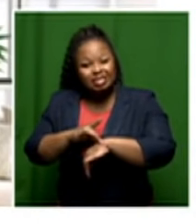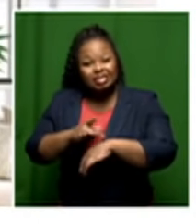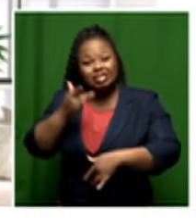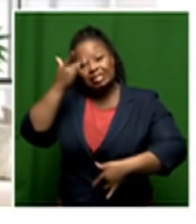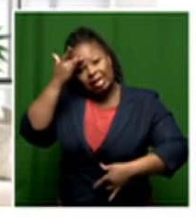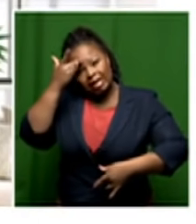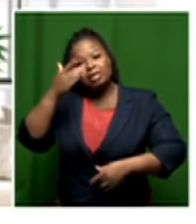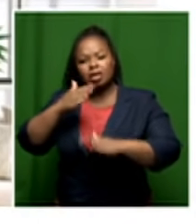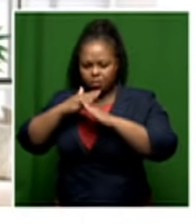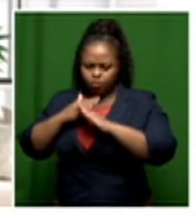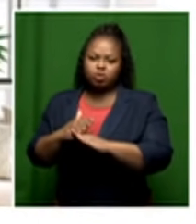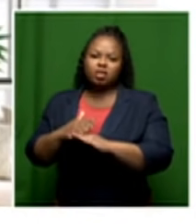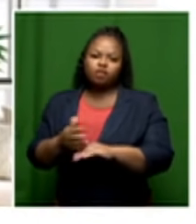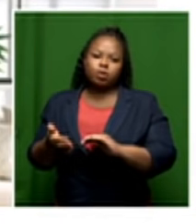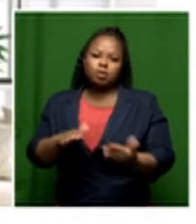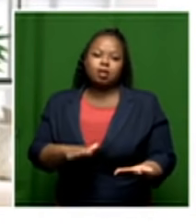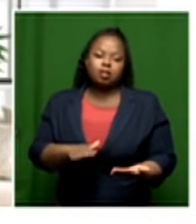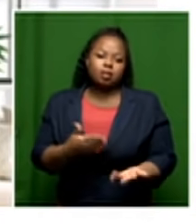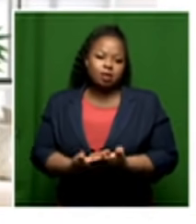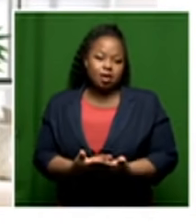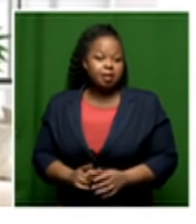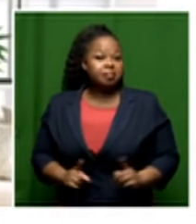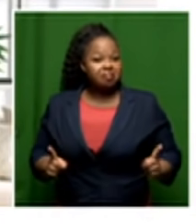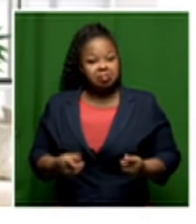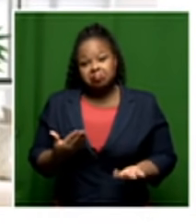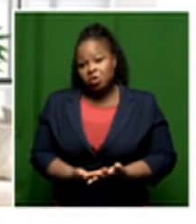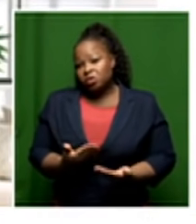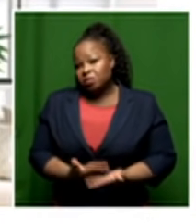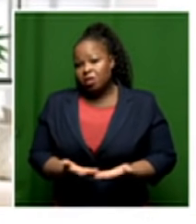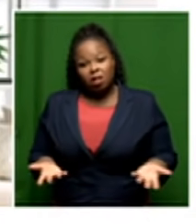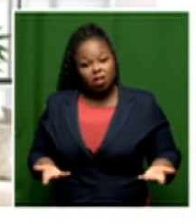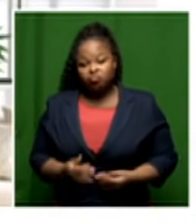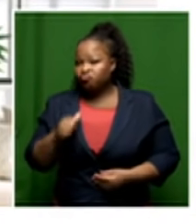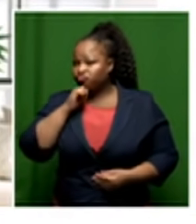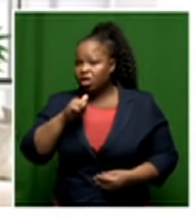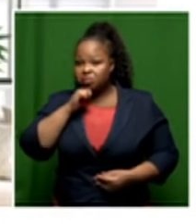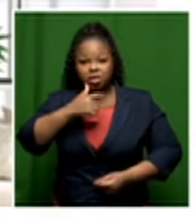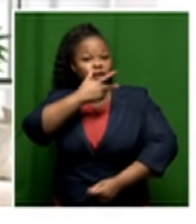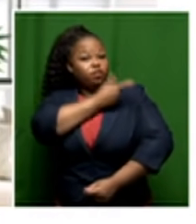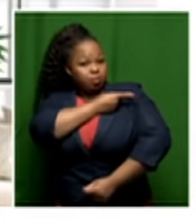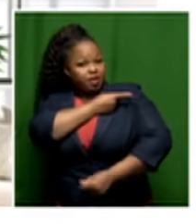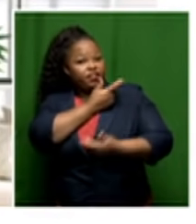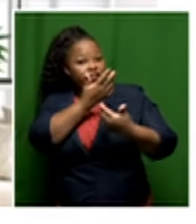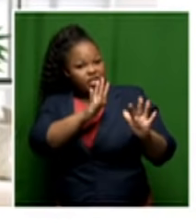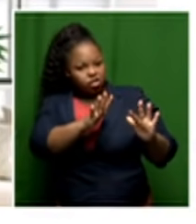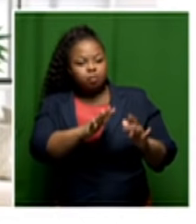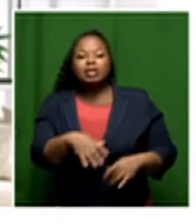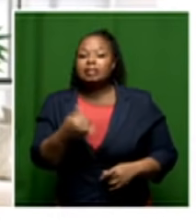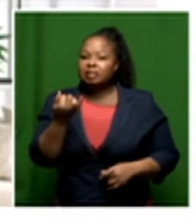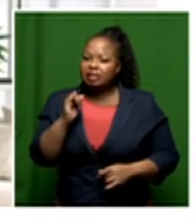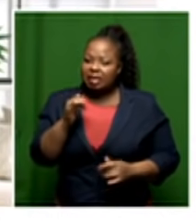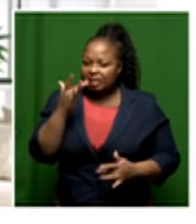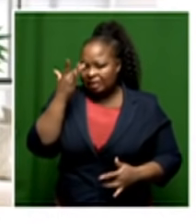and death. So even there is that possibility that one can get, mild infection, because there's